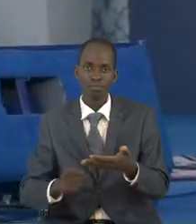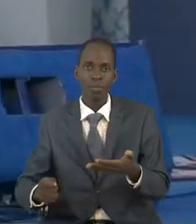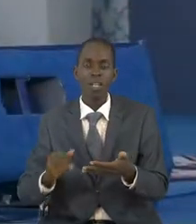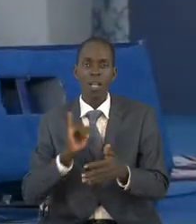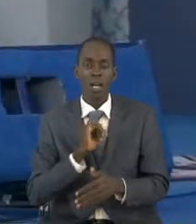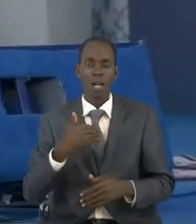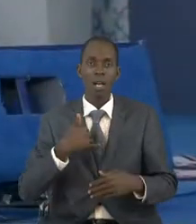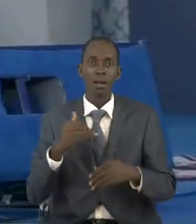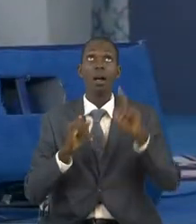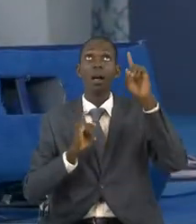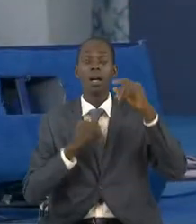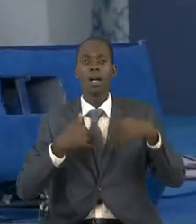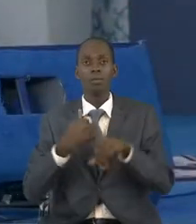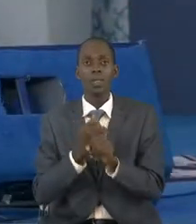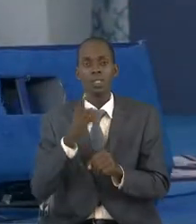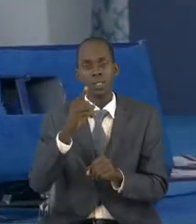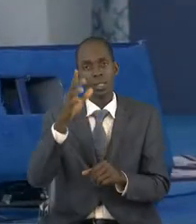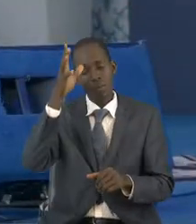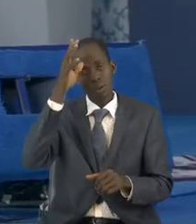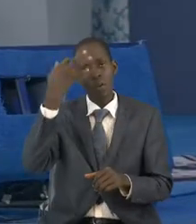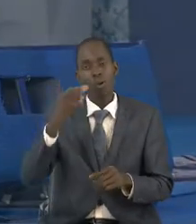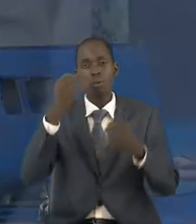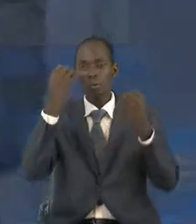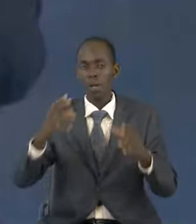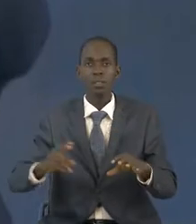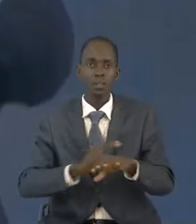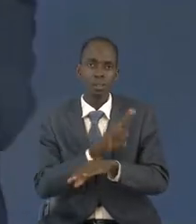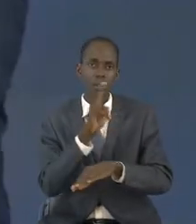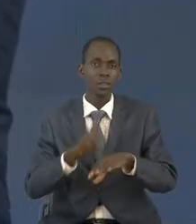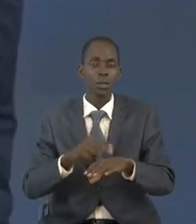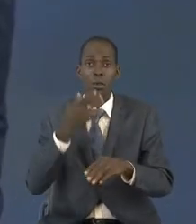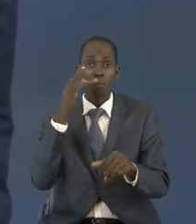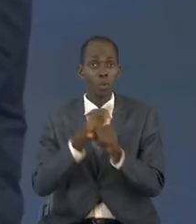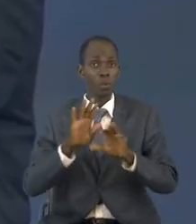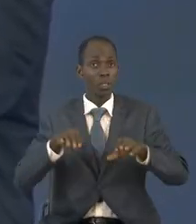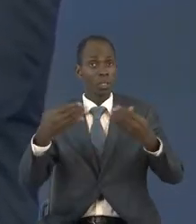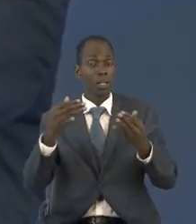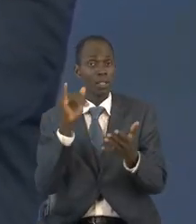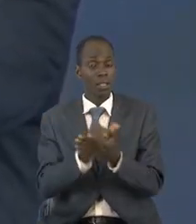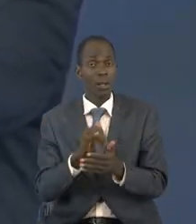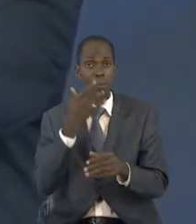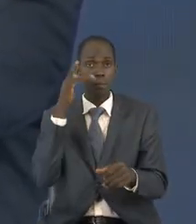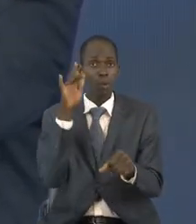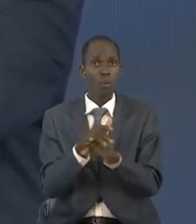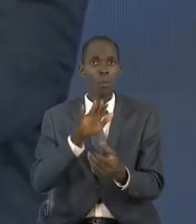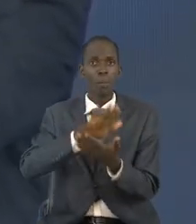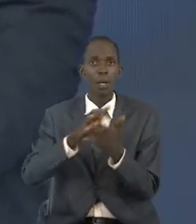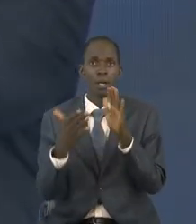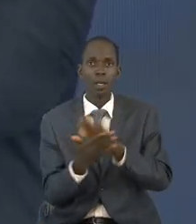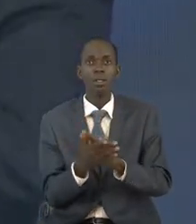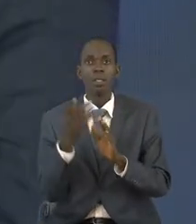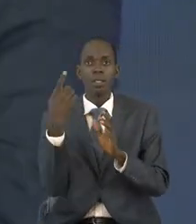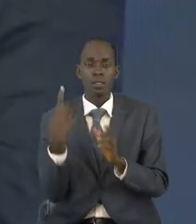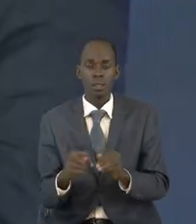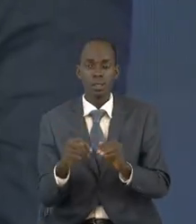father of many nations, a promise given. And that promise became the path and the precept